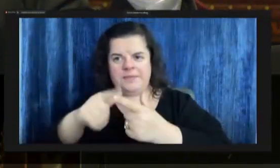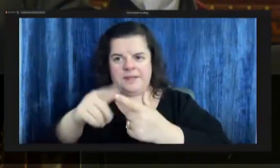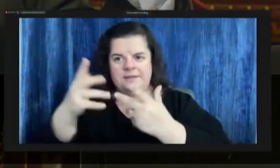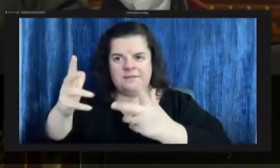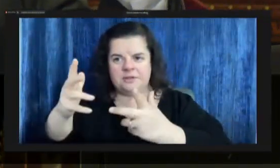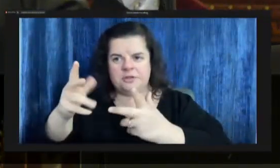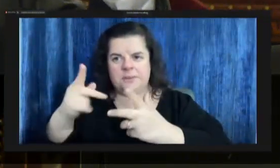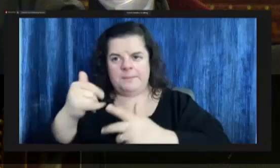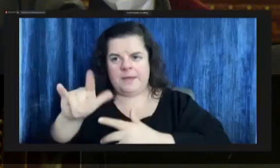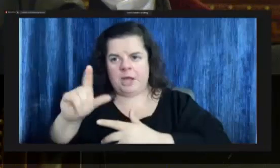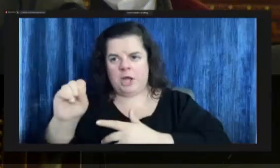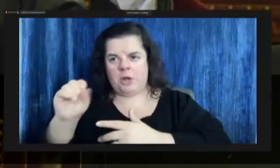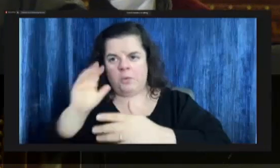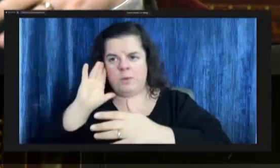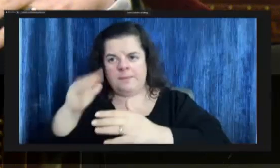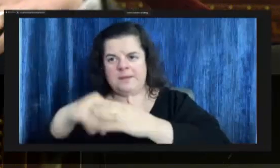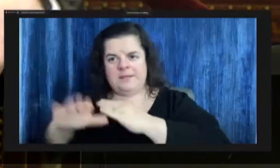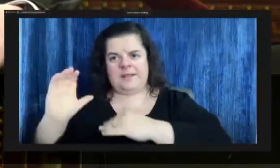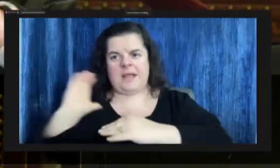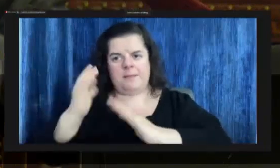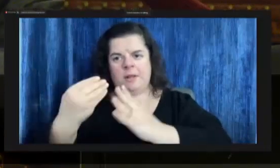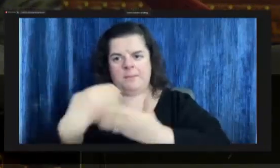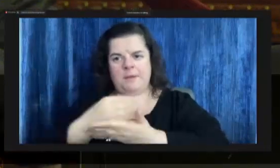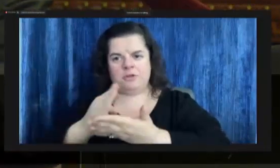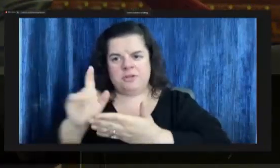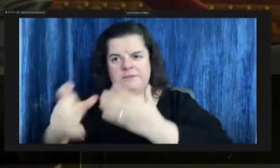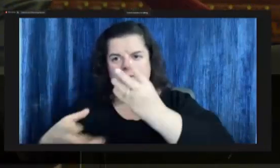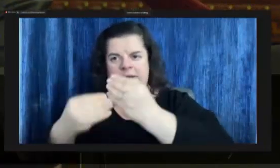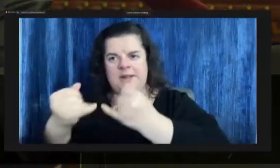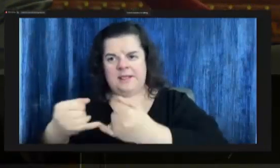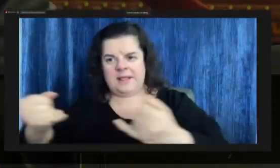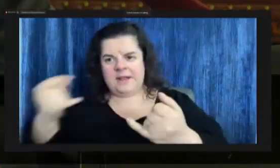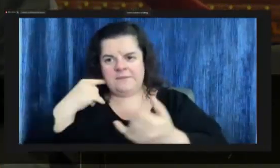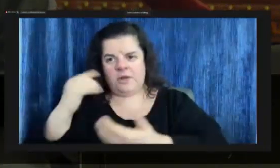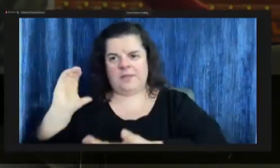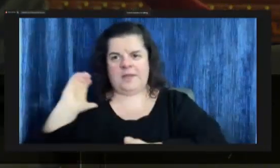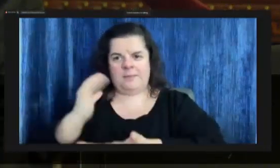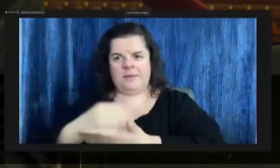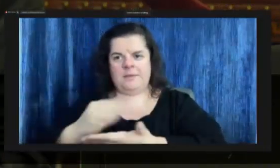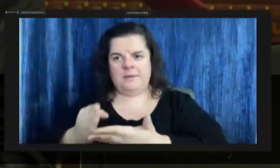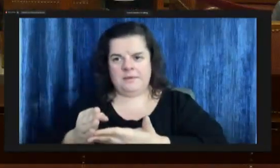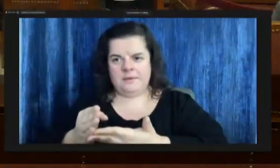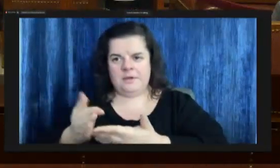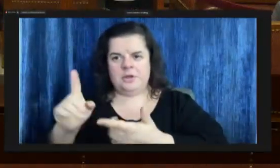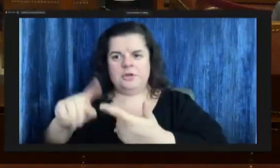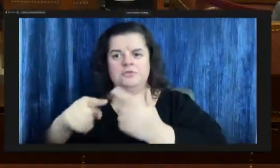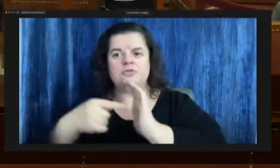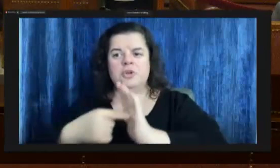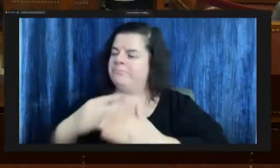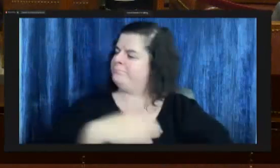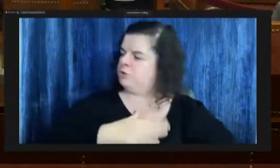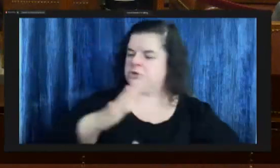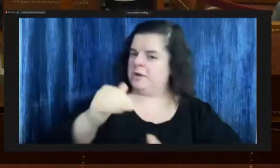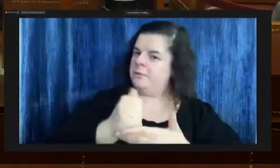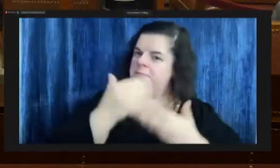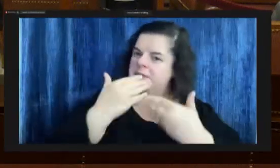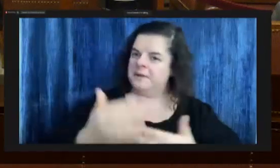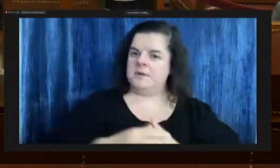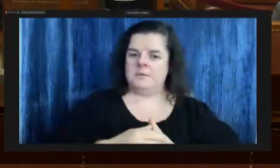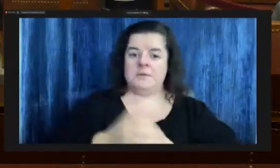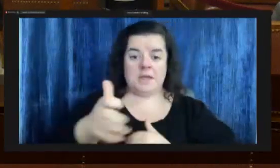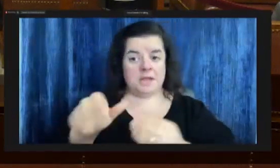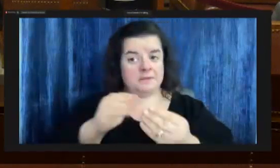PAYGO money will be in the capital budget, and you have to add the line item in the capital budget. Perfect. Thank you. Appreciate your help. Yep. Any further